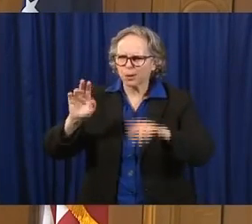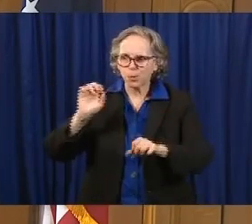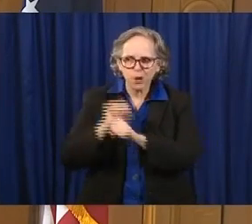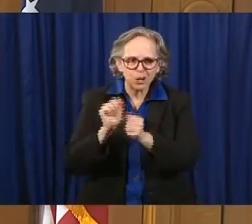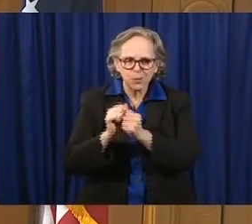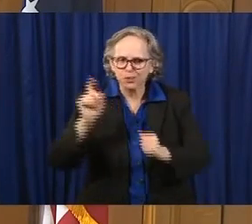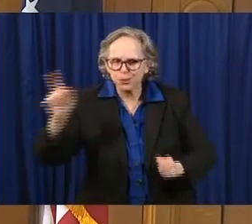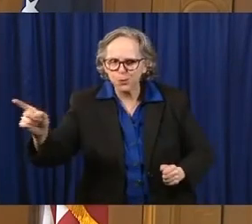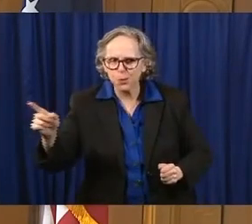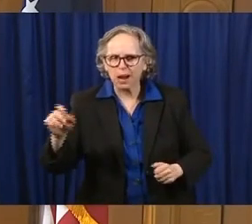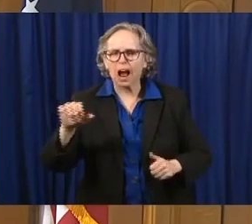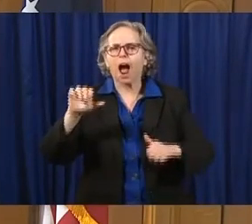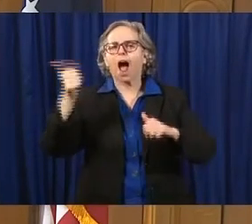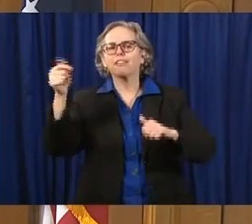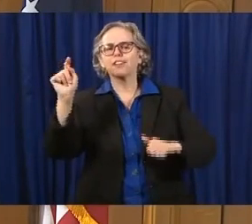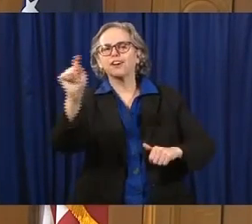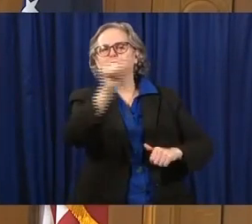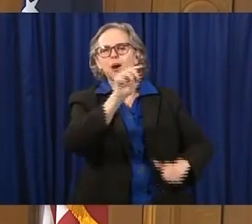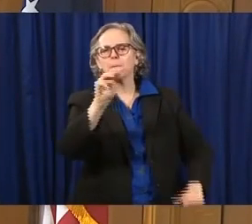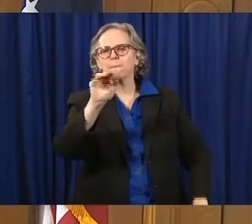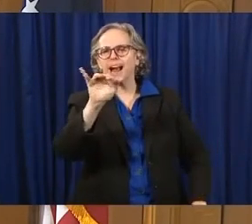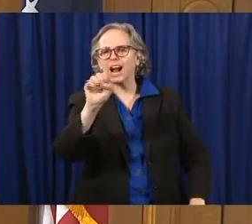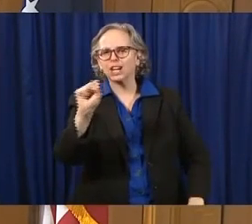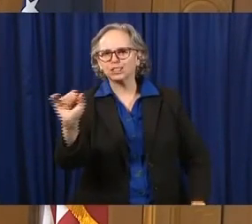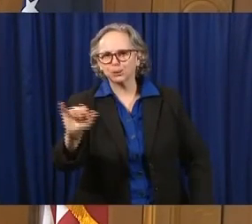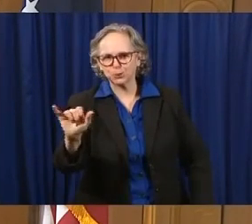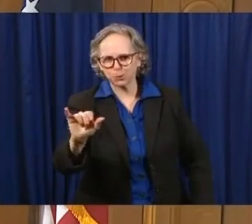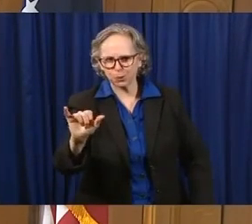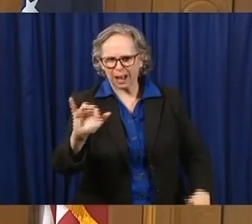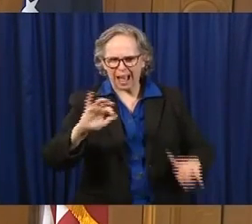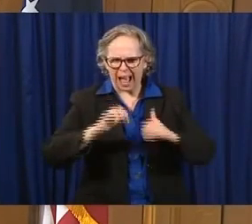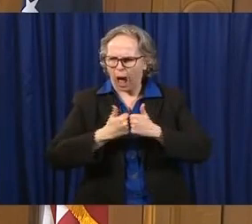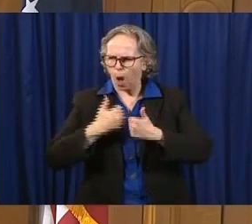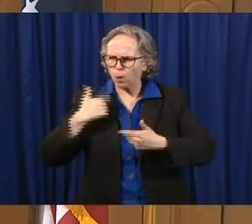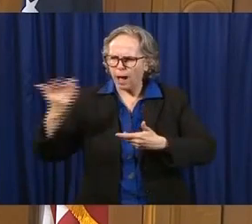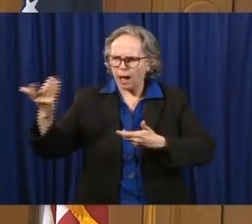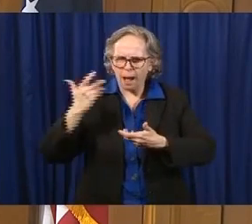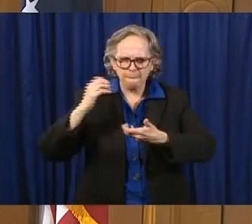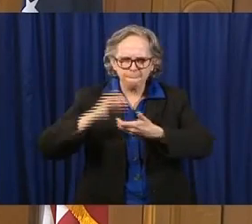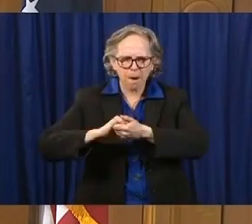state in that partnership. It's been a great partnership, and